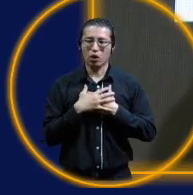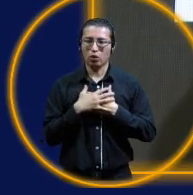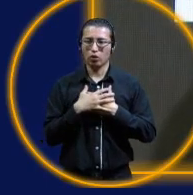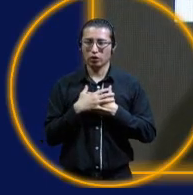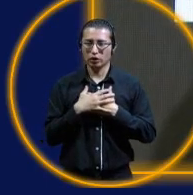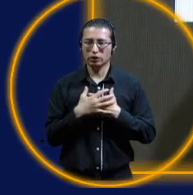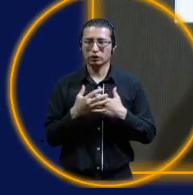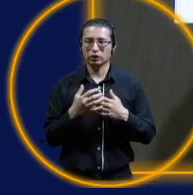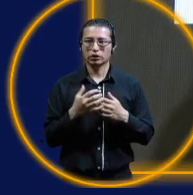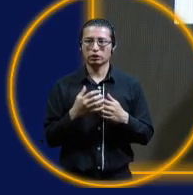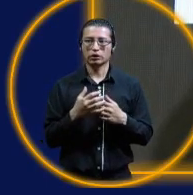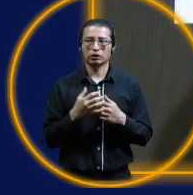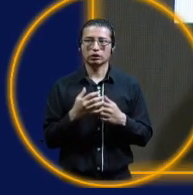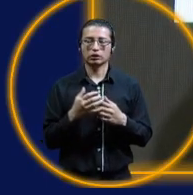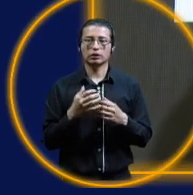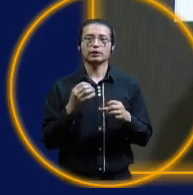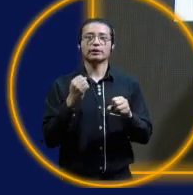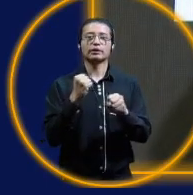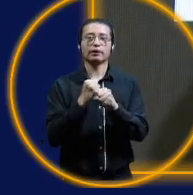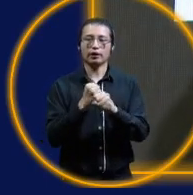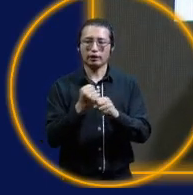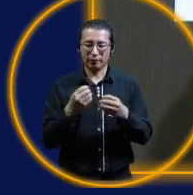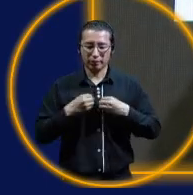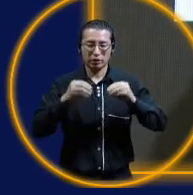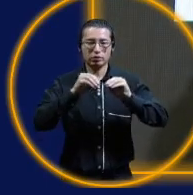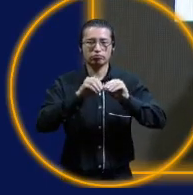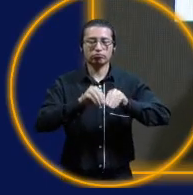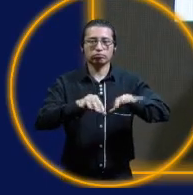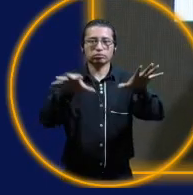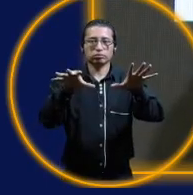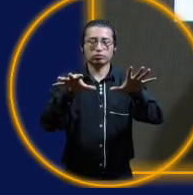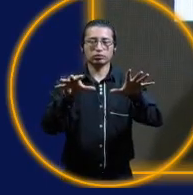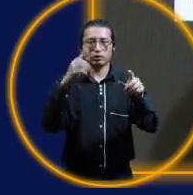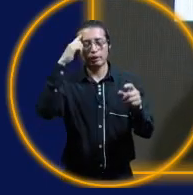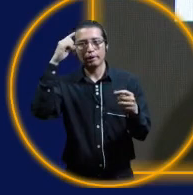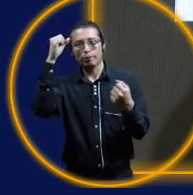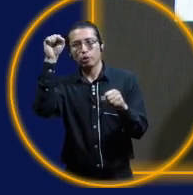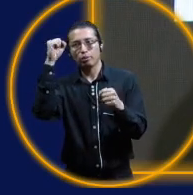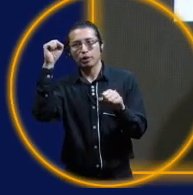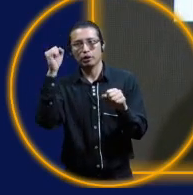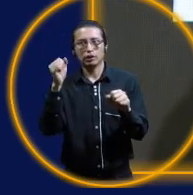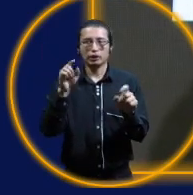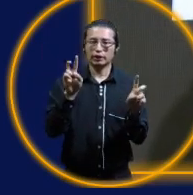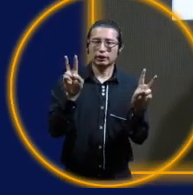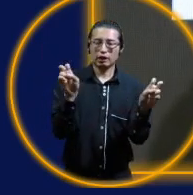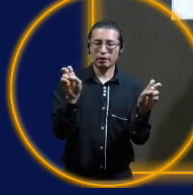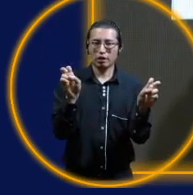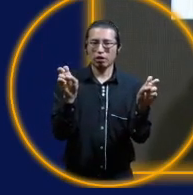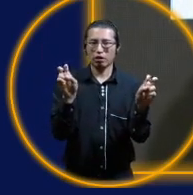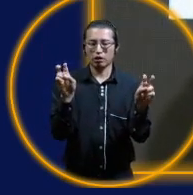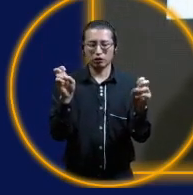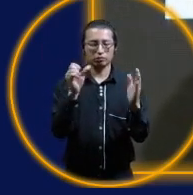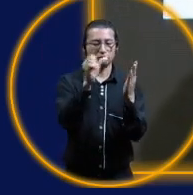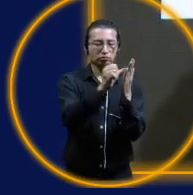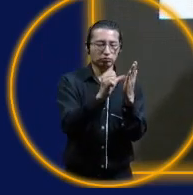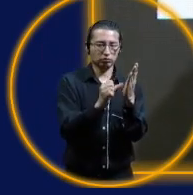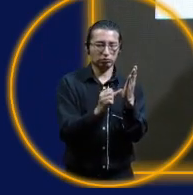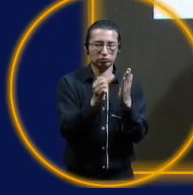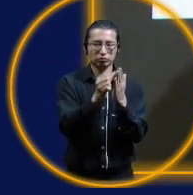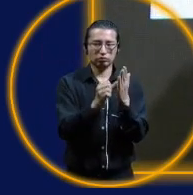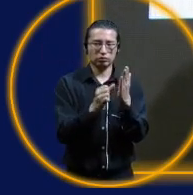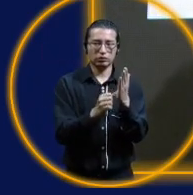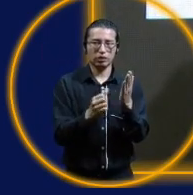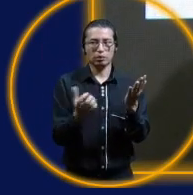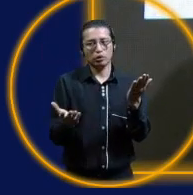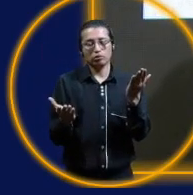like not worry too much about optimization for the platform. Yeah. Because it's surprising what